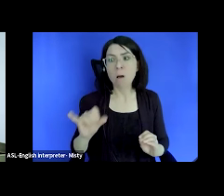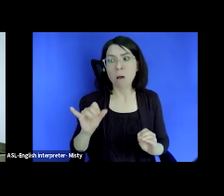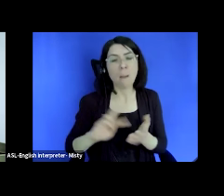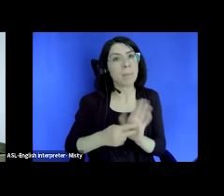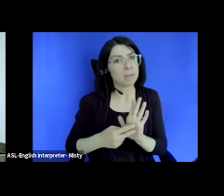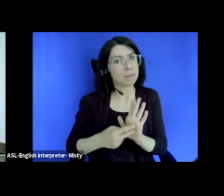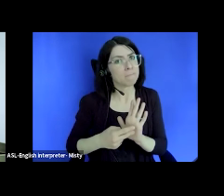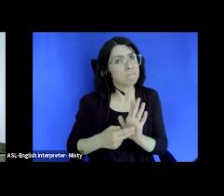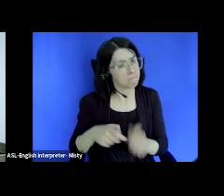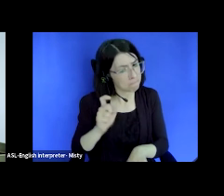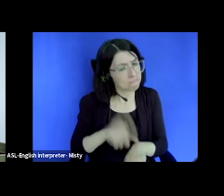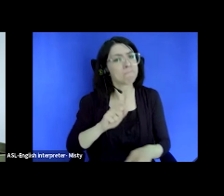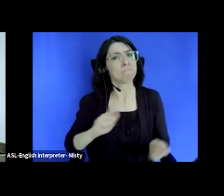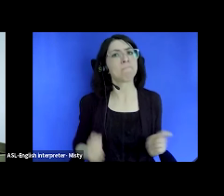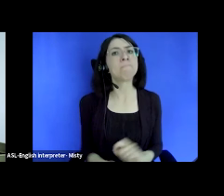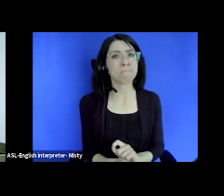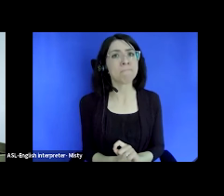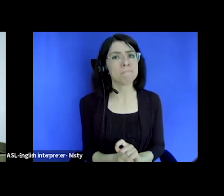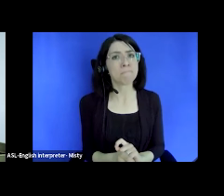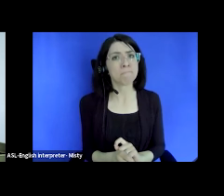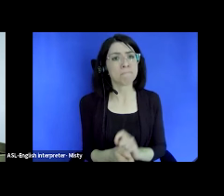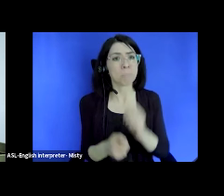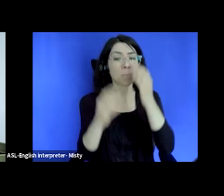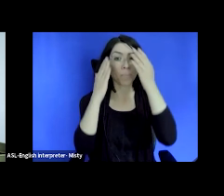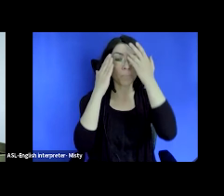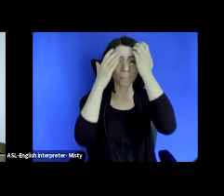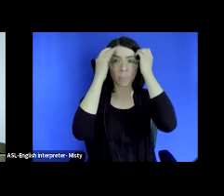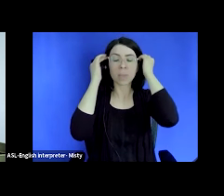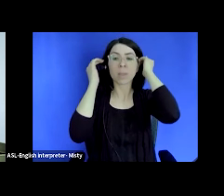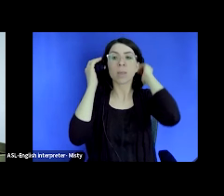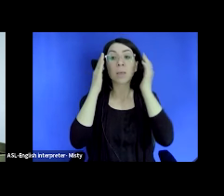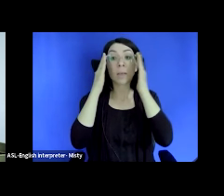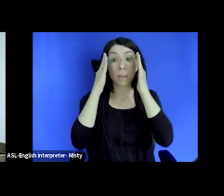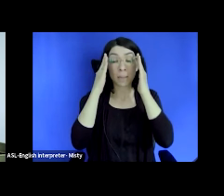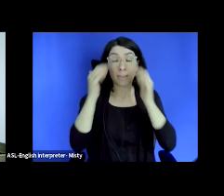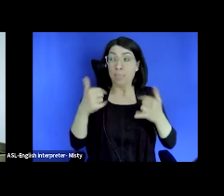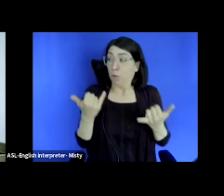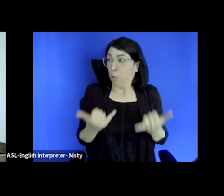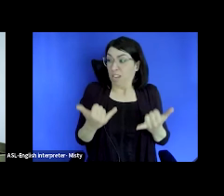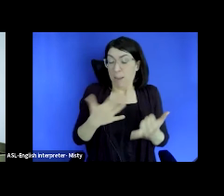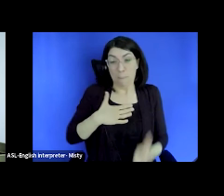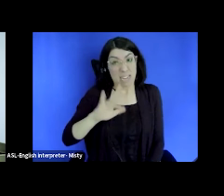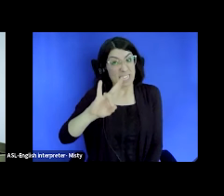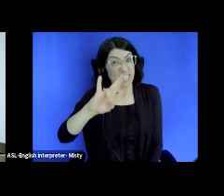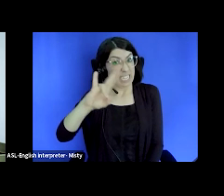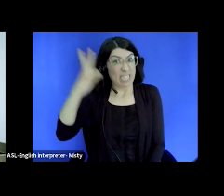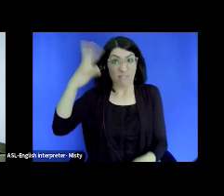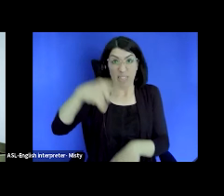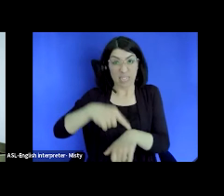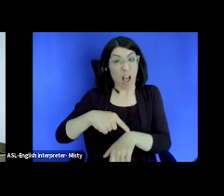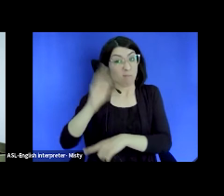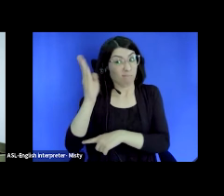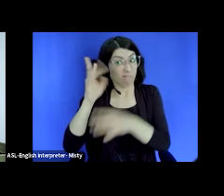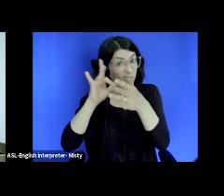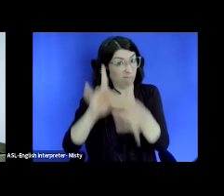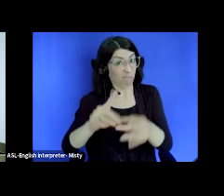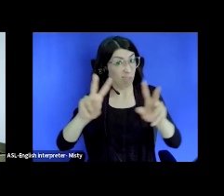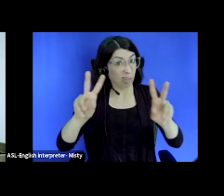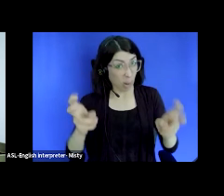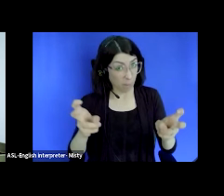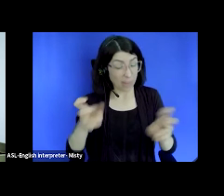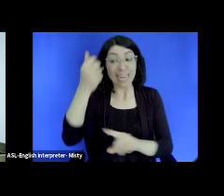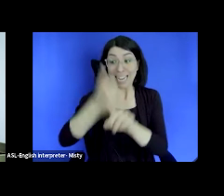say that this is probably now my seventh time teaching a module like this. And every single time I teach it, the conversation is very,